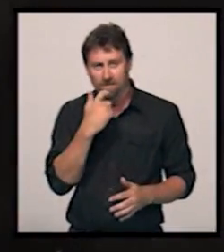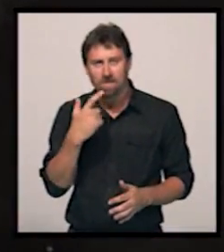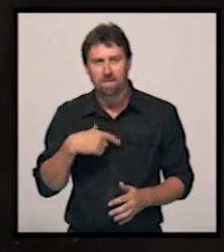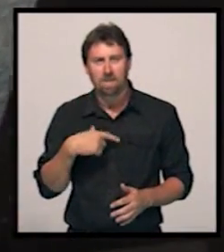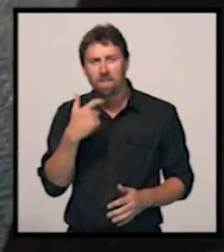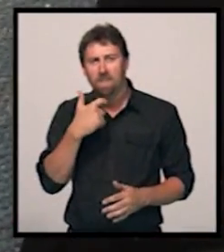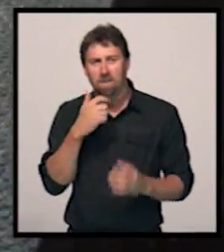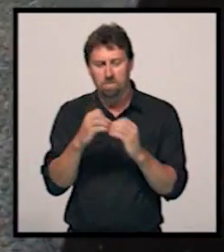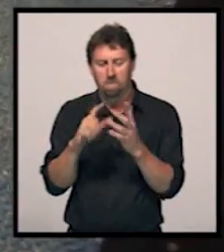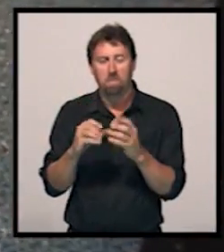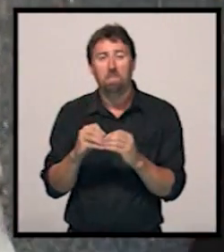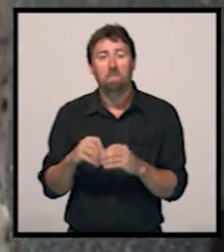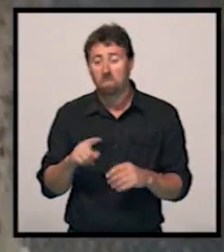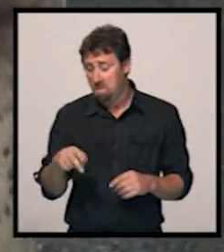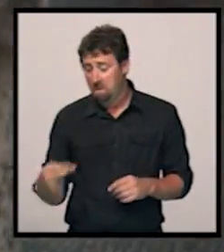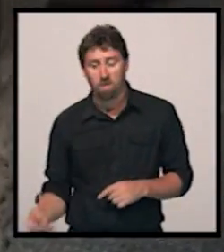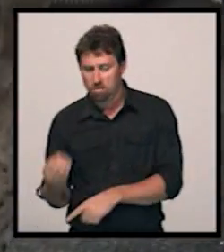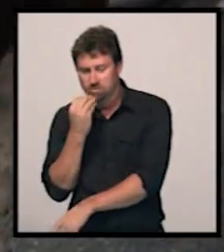Bob's eating the bits that I've dropped on the floor.